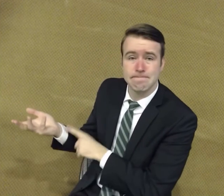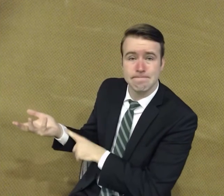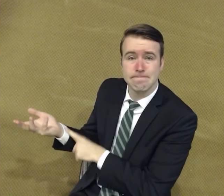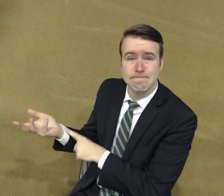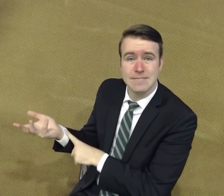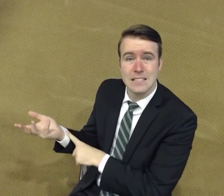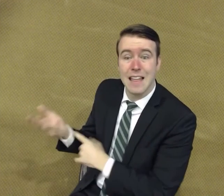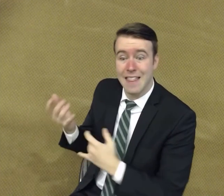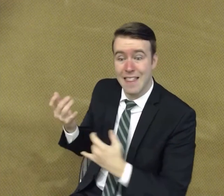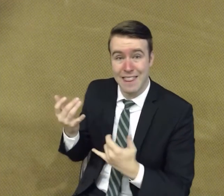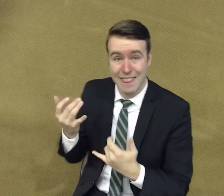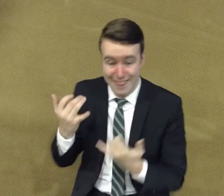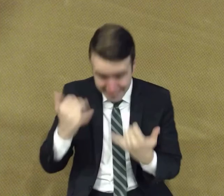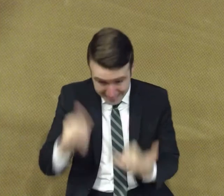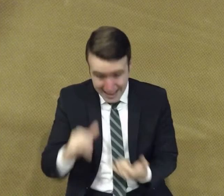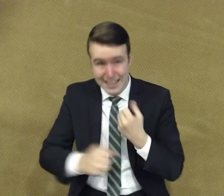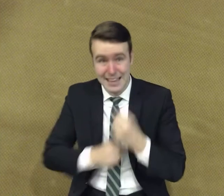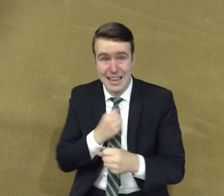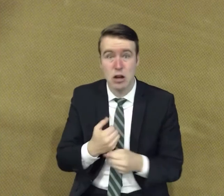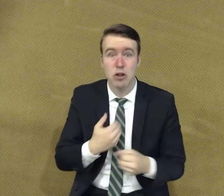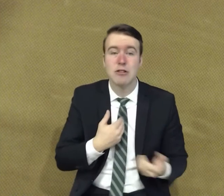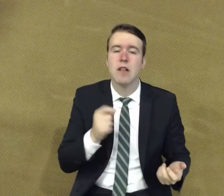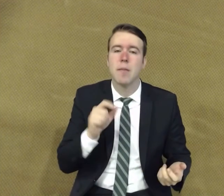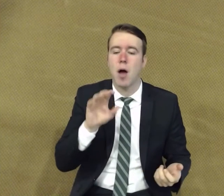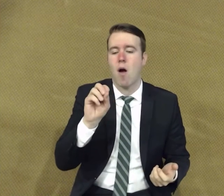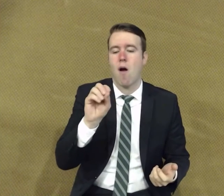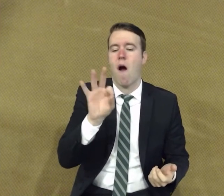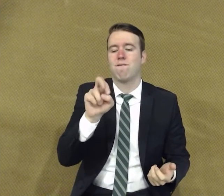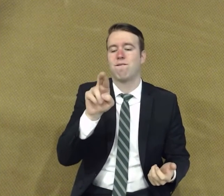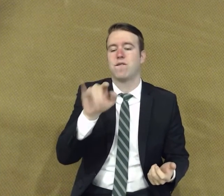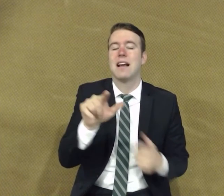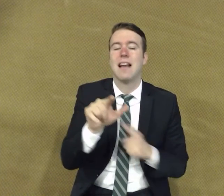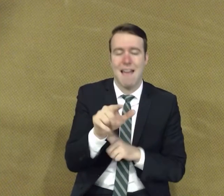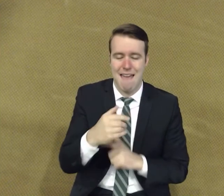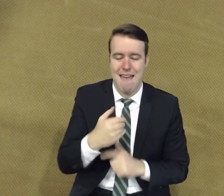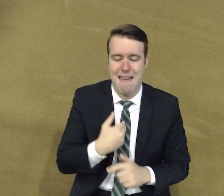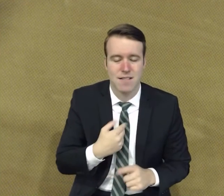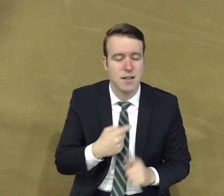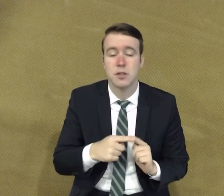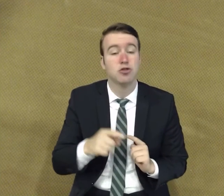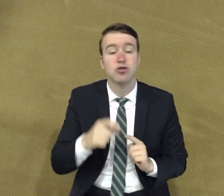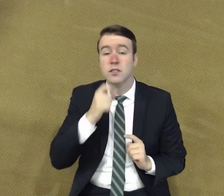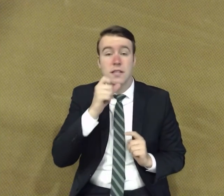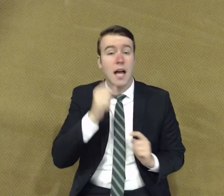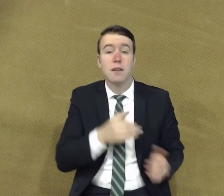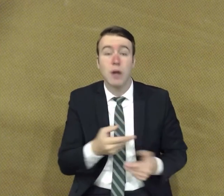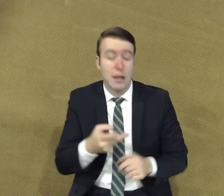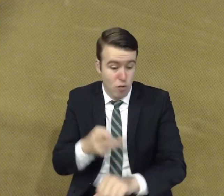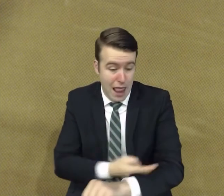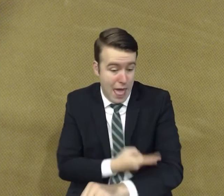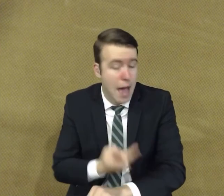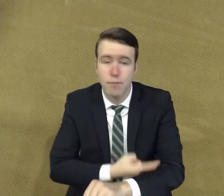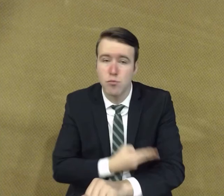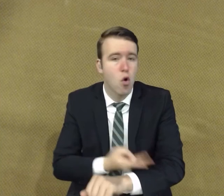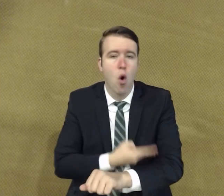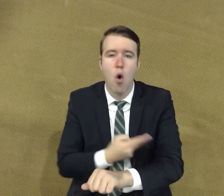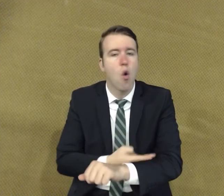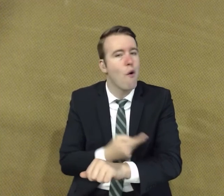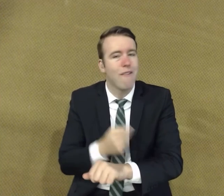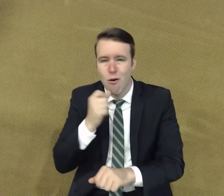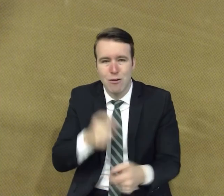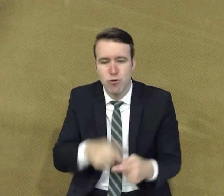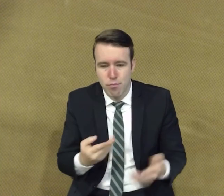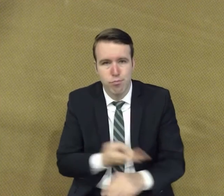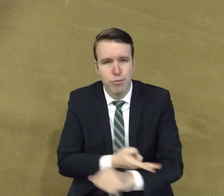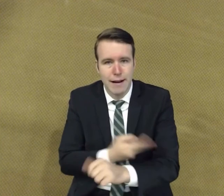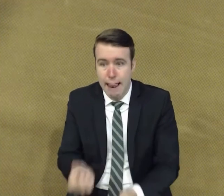there this year, she brings a little offering, but she doesn't need to bring lamb because she's going to offer something